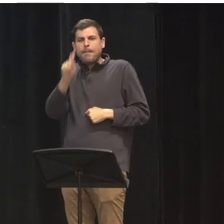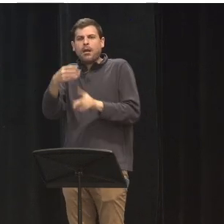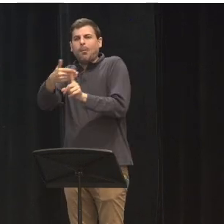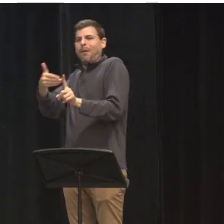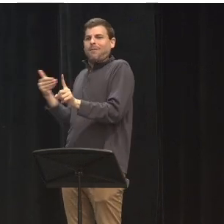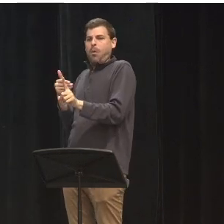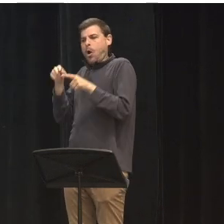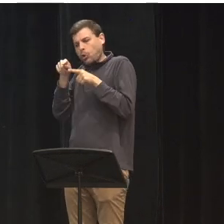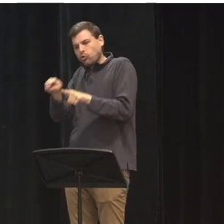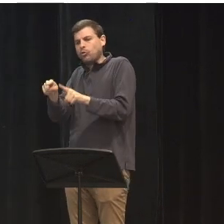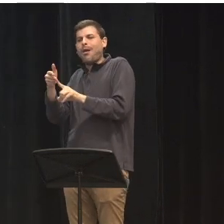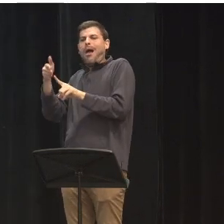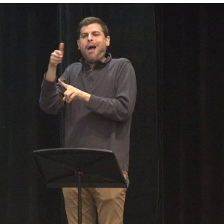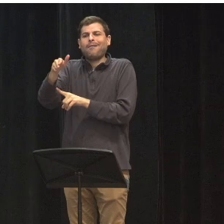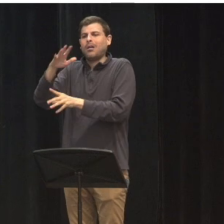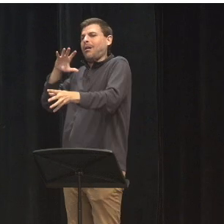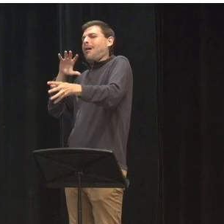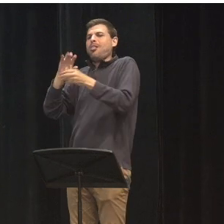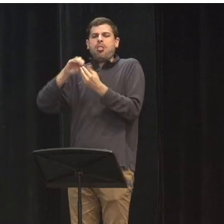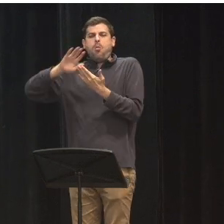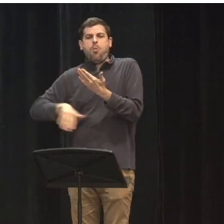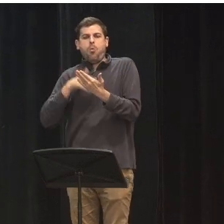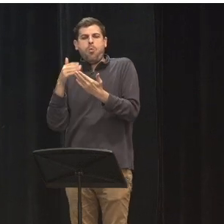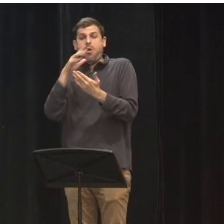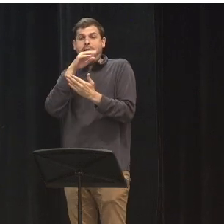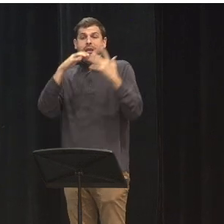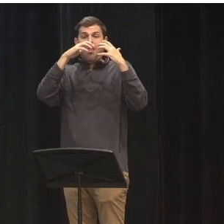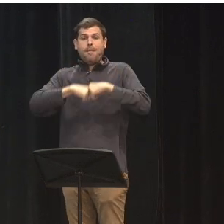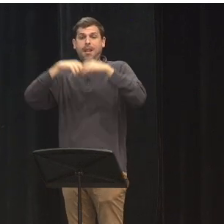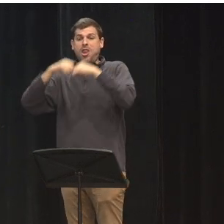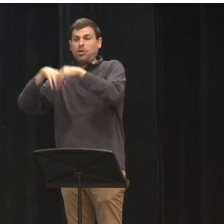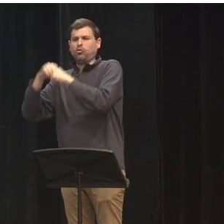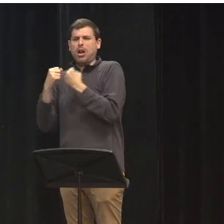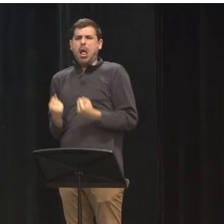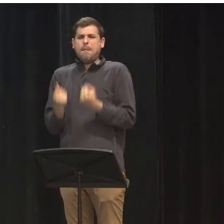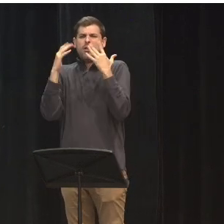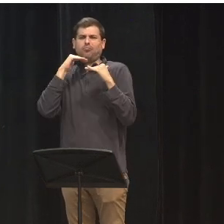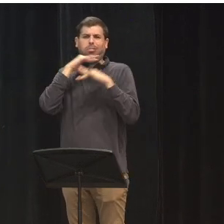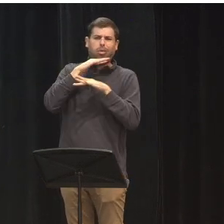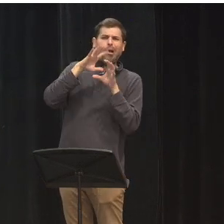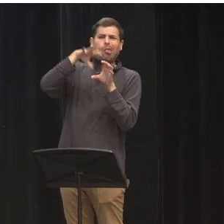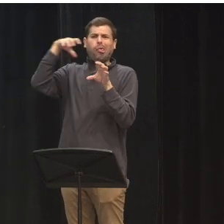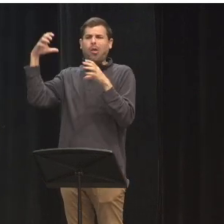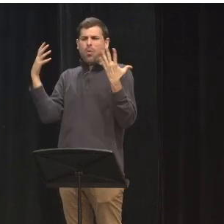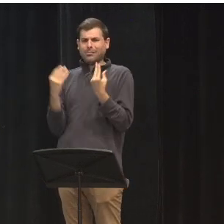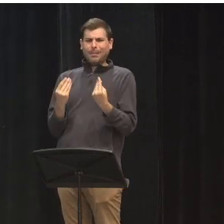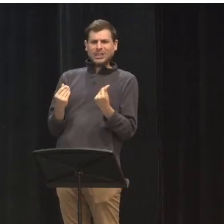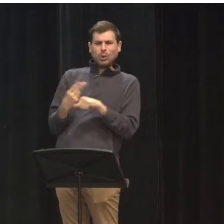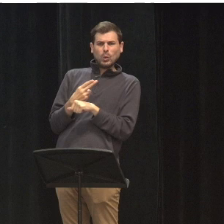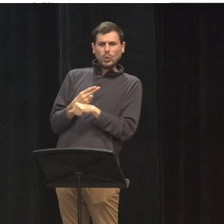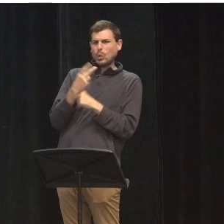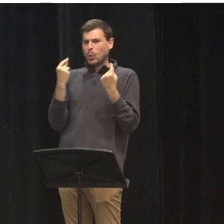and demolition associated with the project and should detail with what specific measures are being taken and materials used